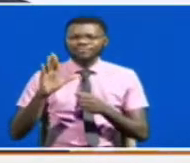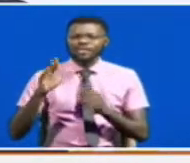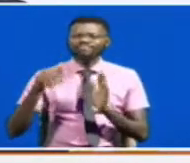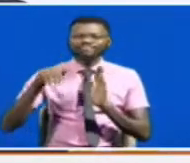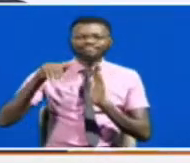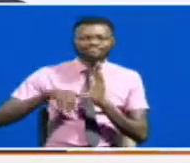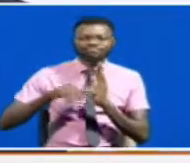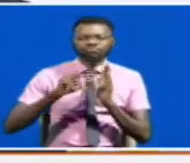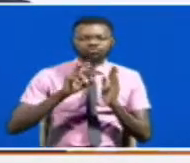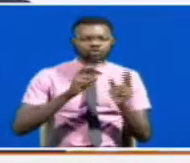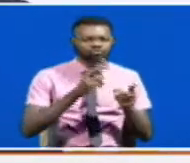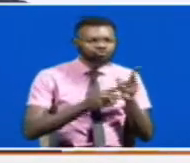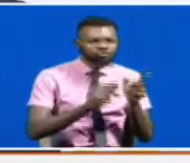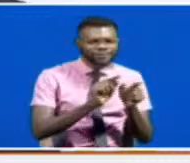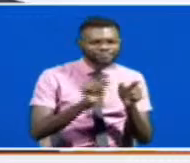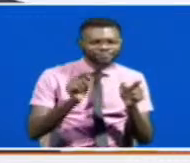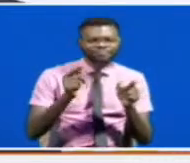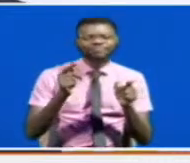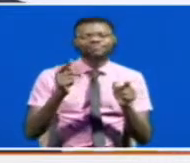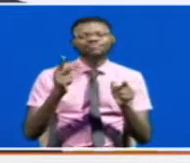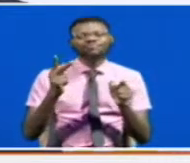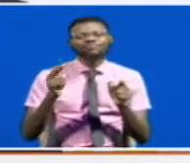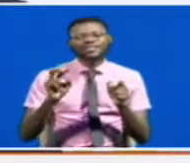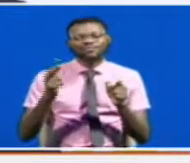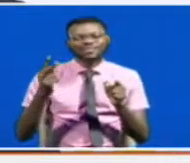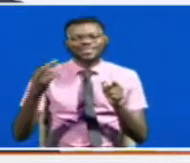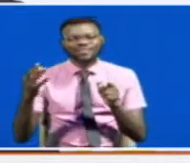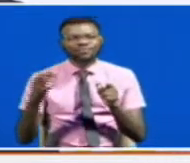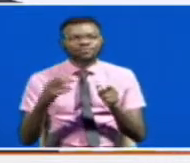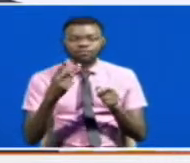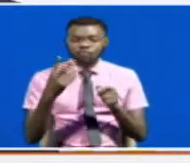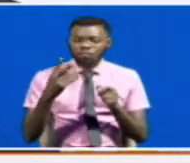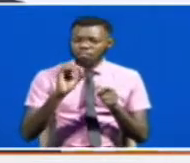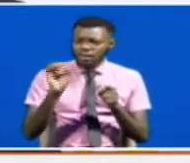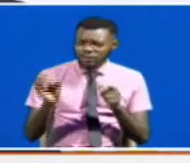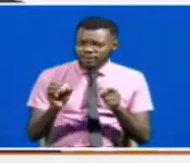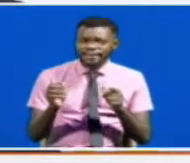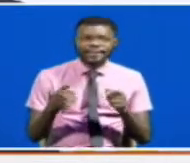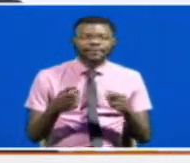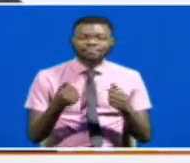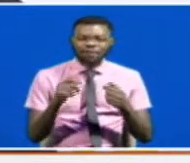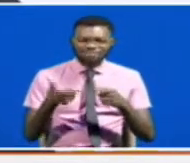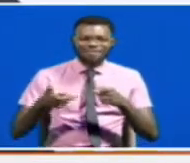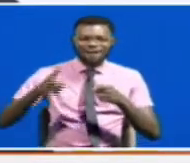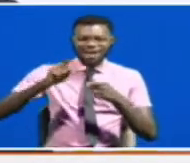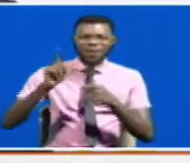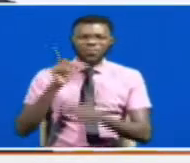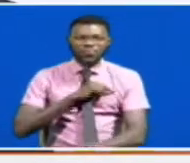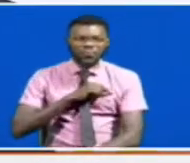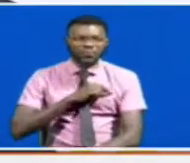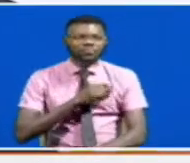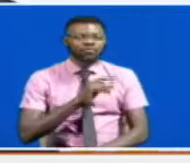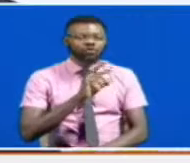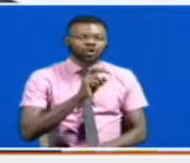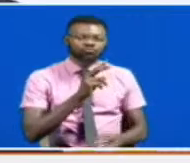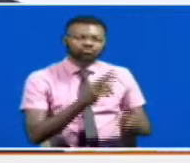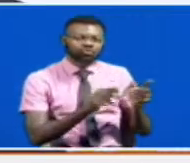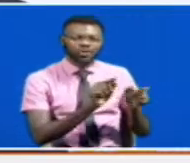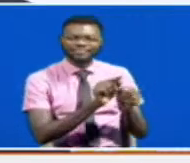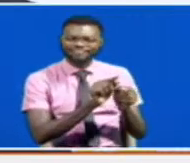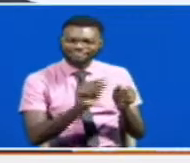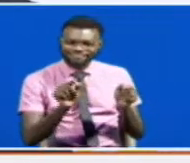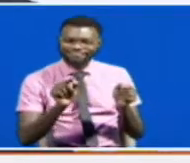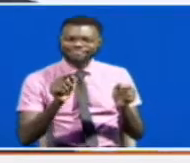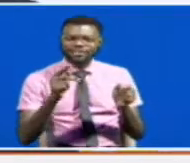and 2023. 24% of respondents actually experienced an increase in income between 2022 and